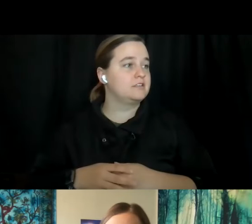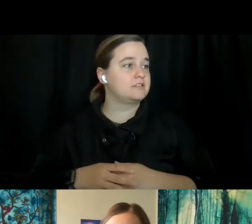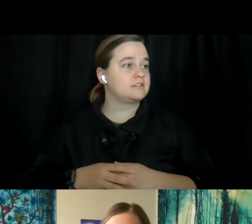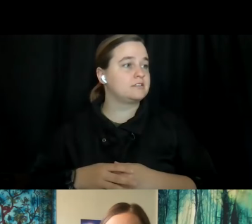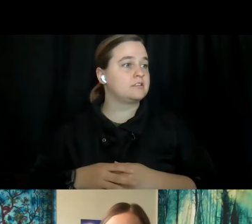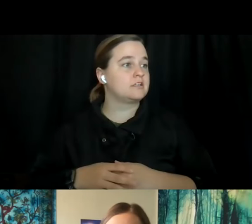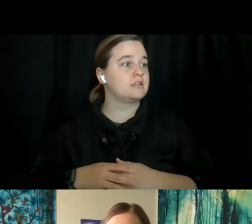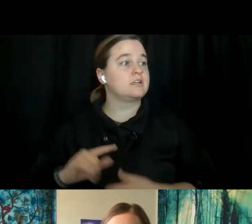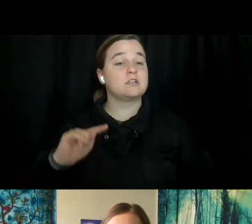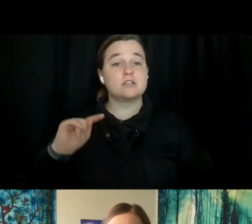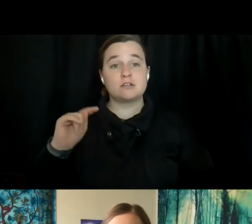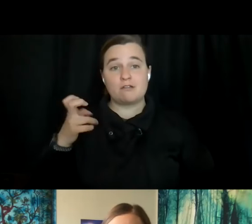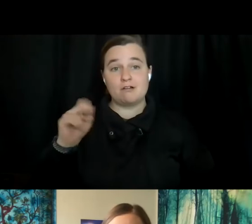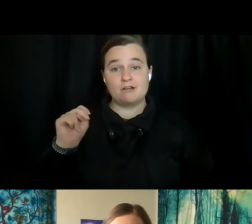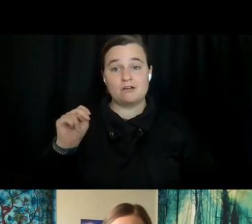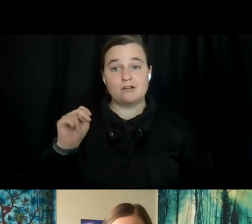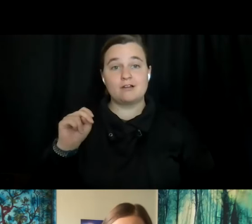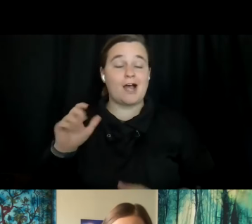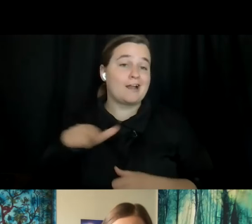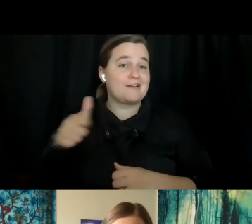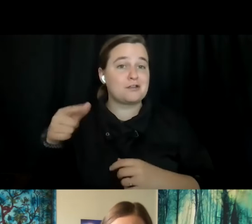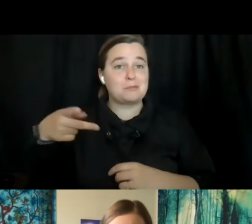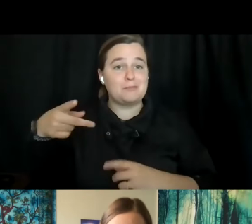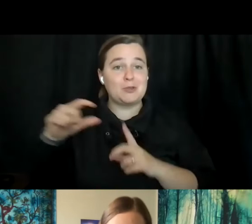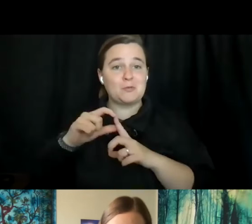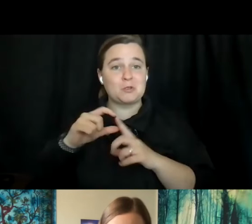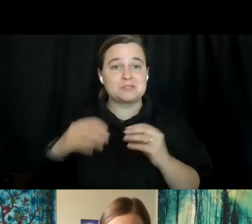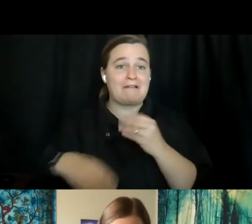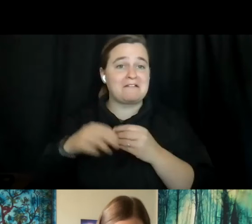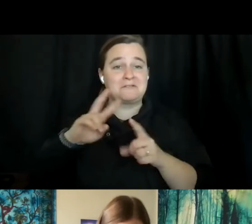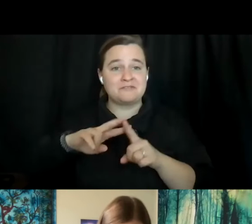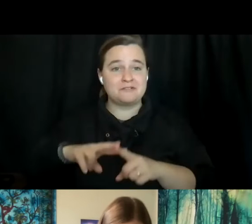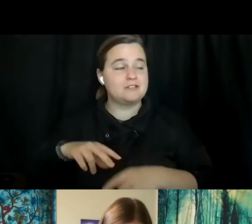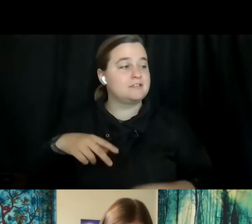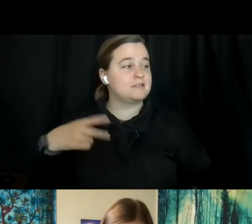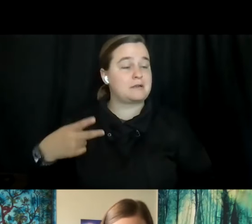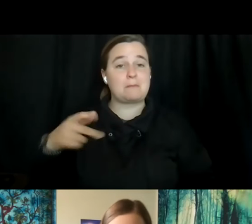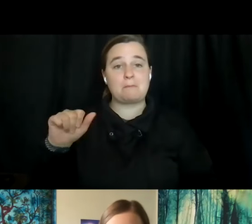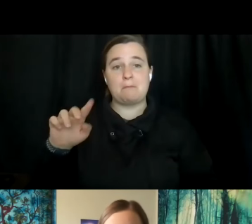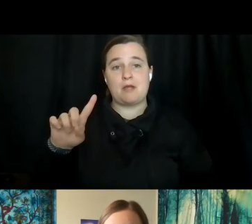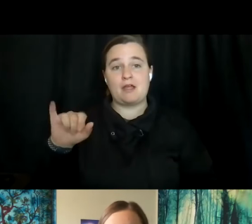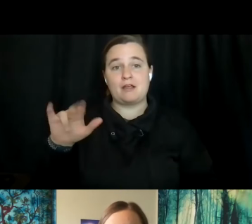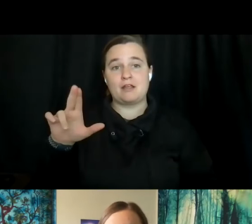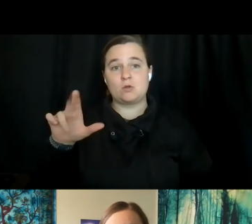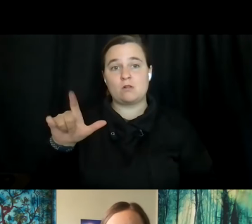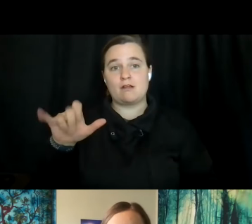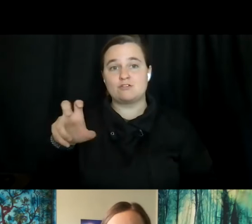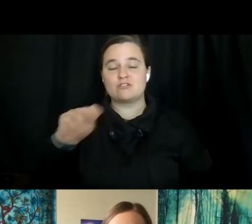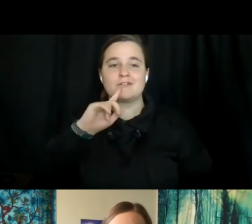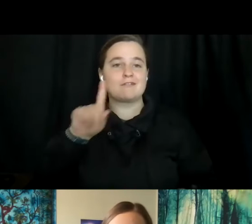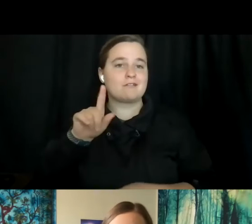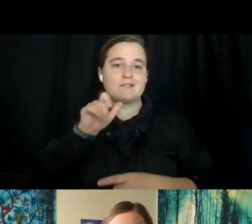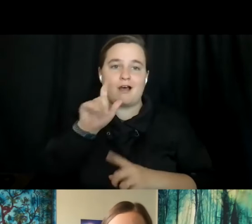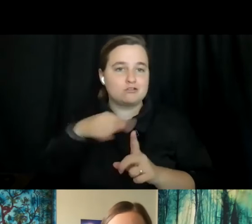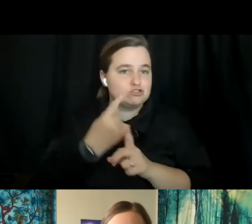So then some P words, vocabulary. So pendiculation. So it's not simply stretching,